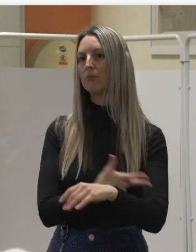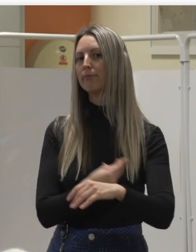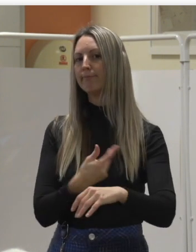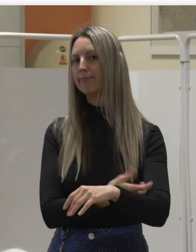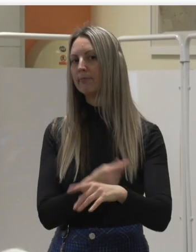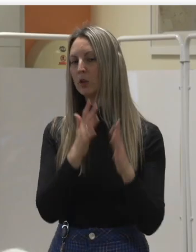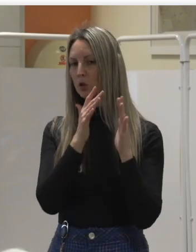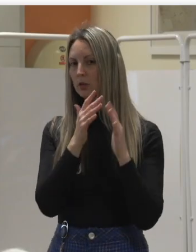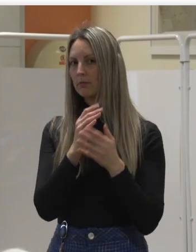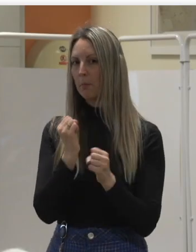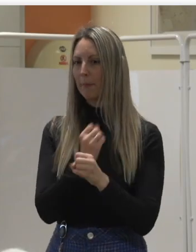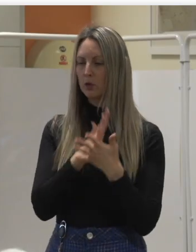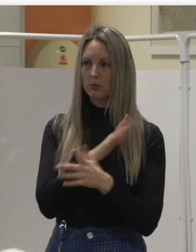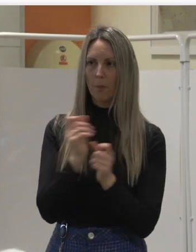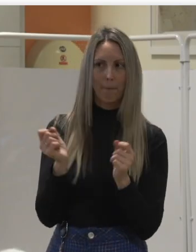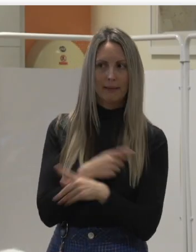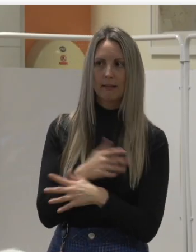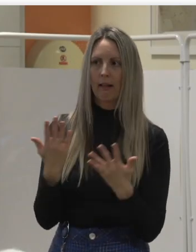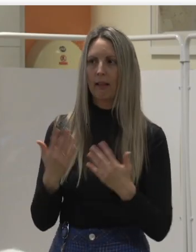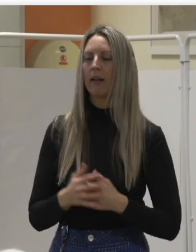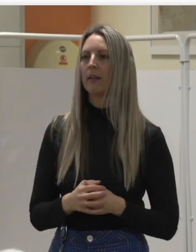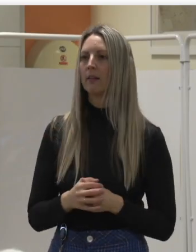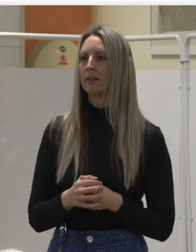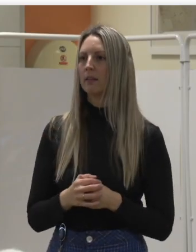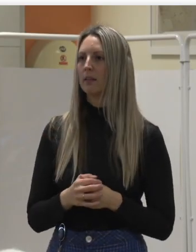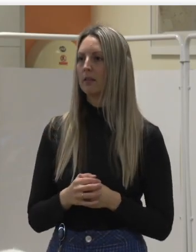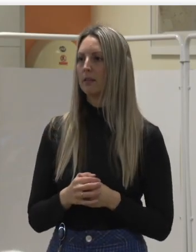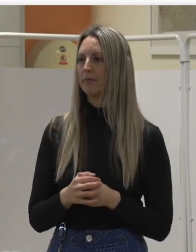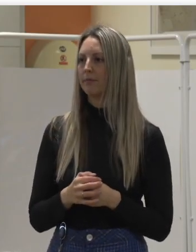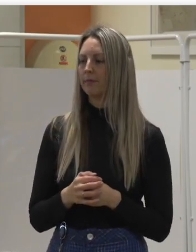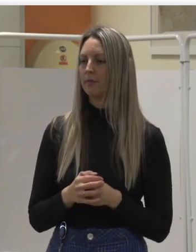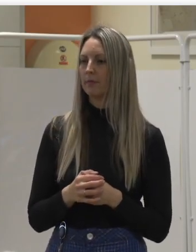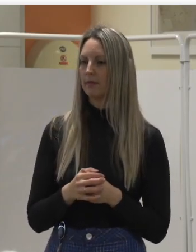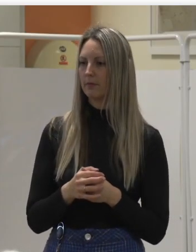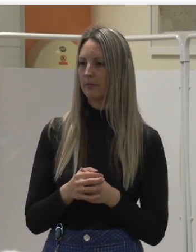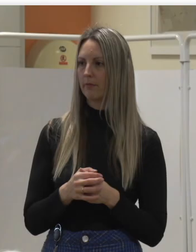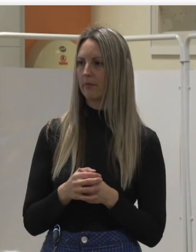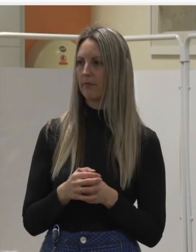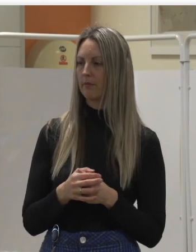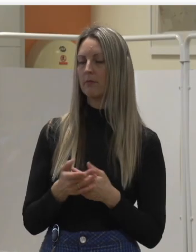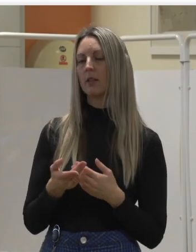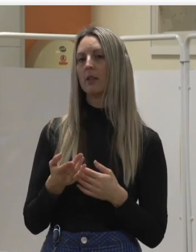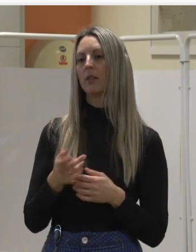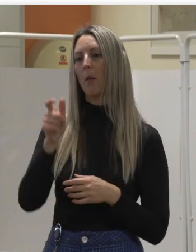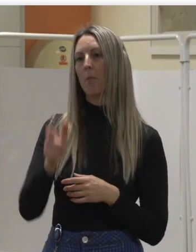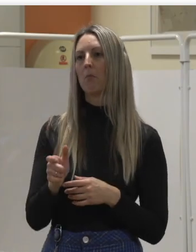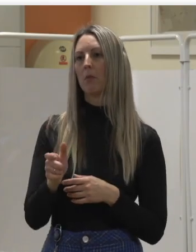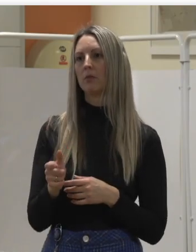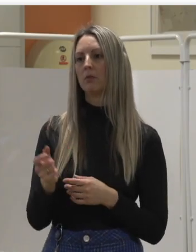sure that we're not missing something which we cannot be sure about just by listening to symptoms and